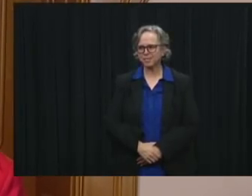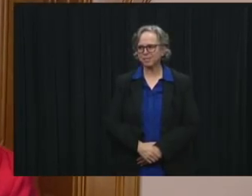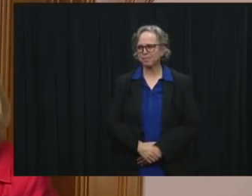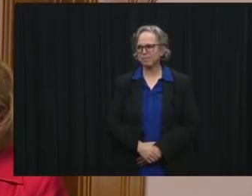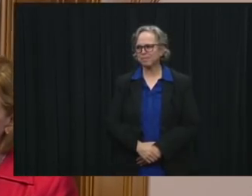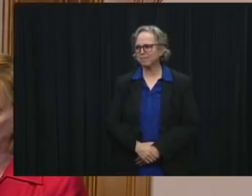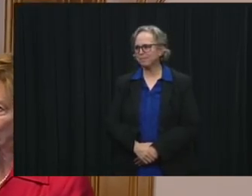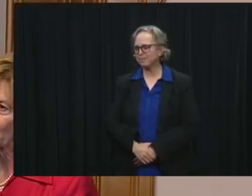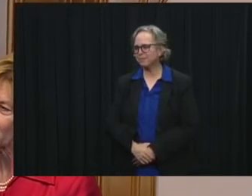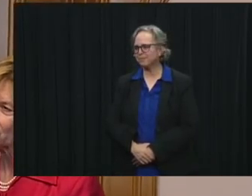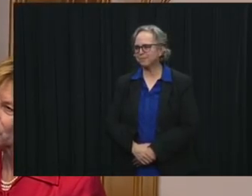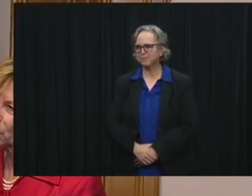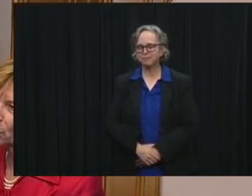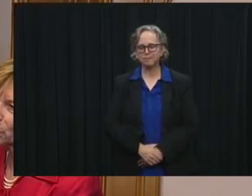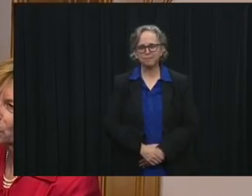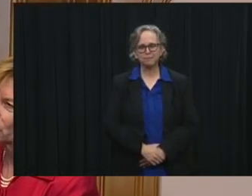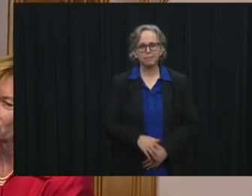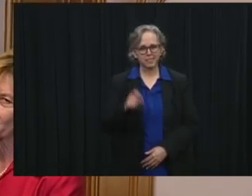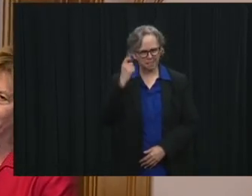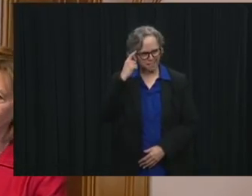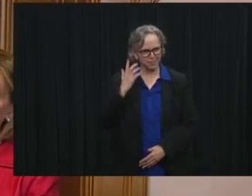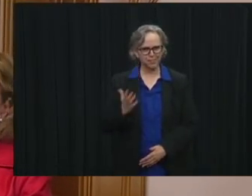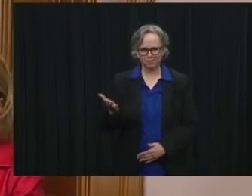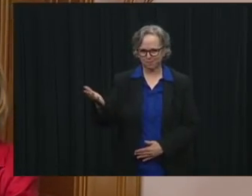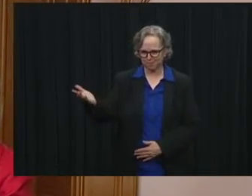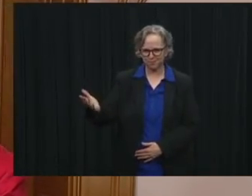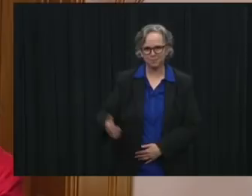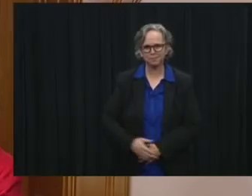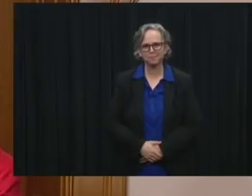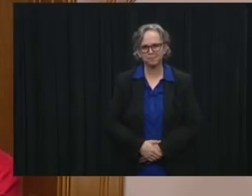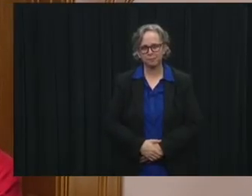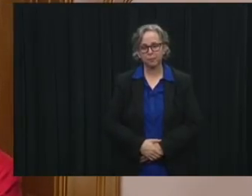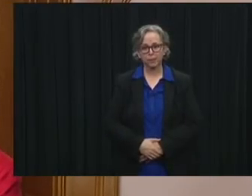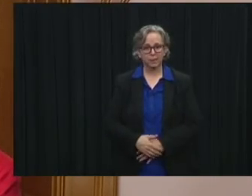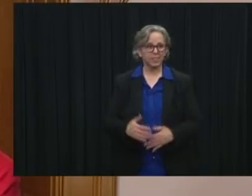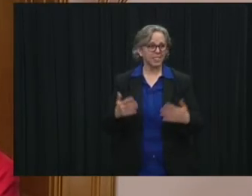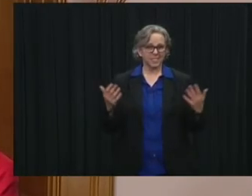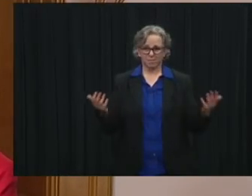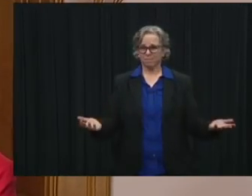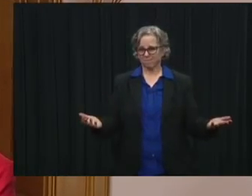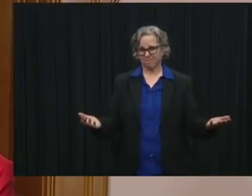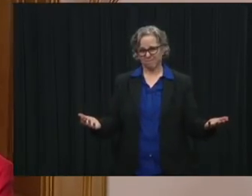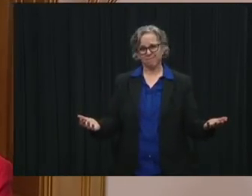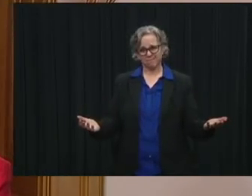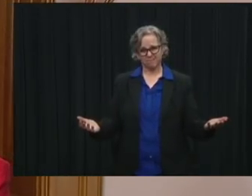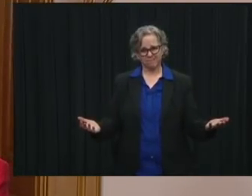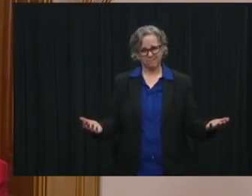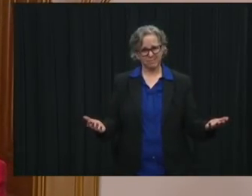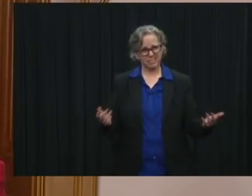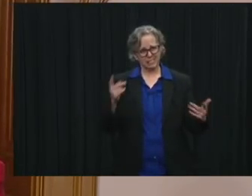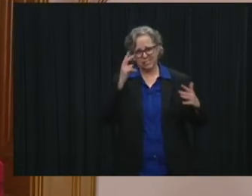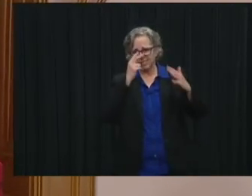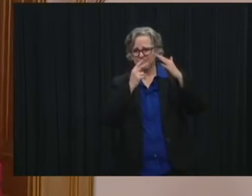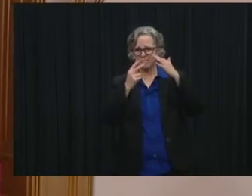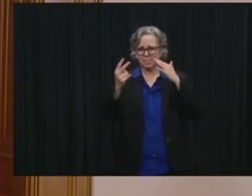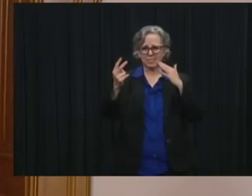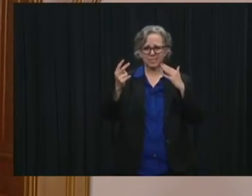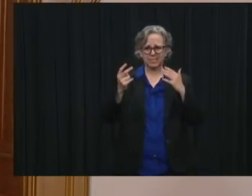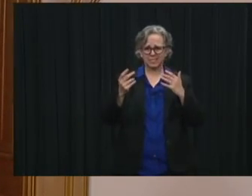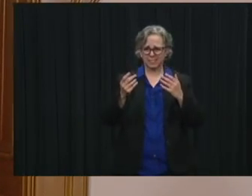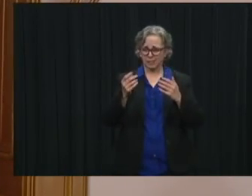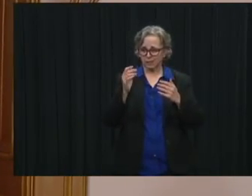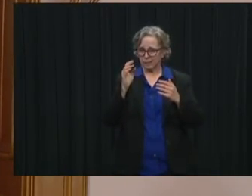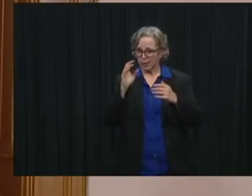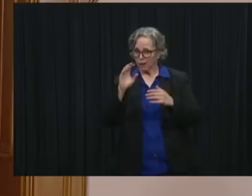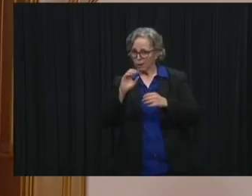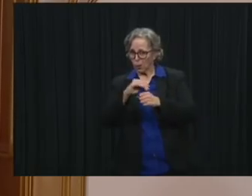So in the spirit of things to come after we get through this, I wore my baseball tie